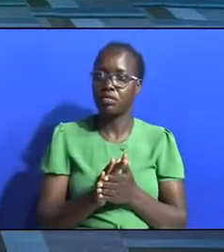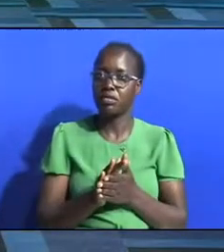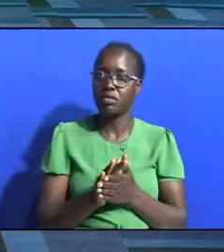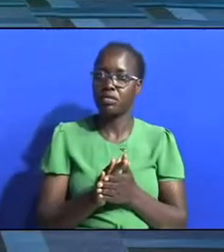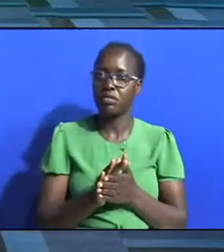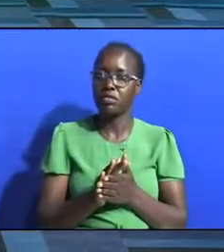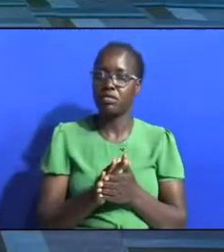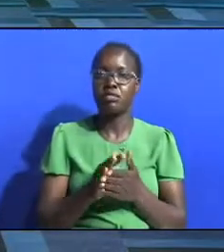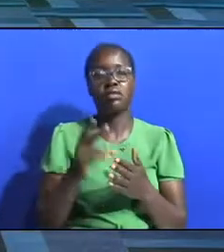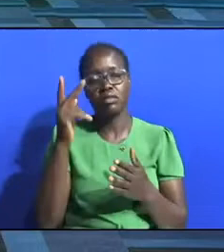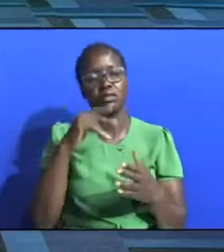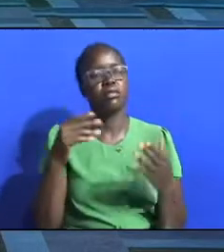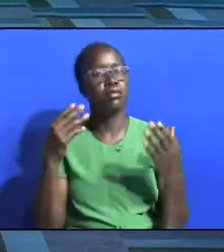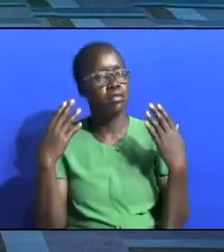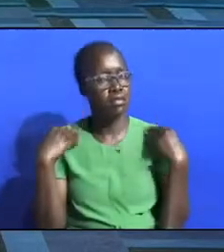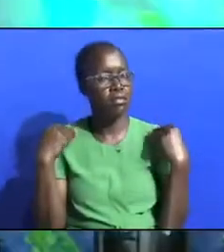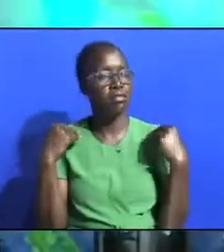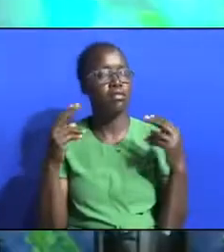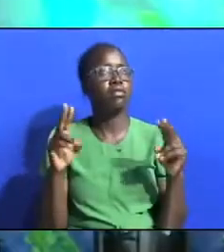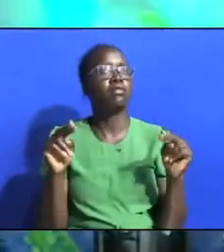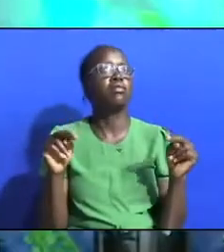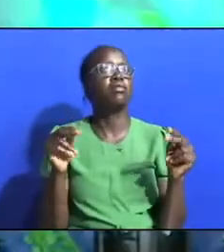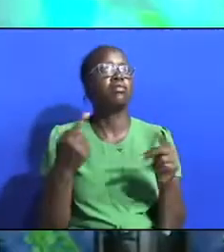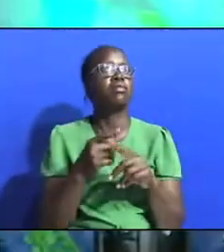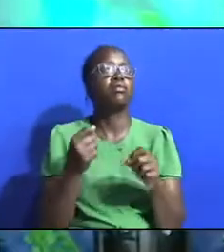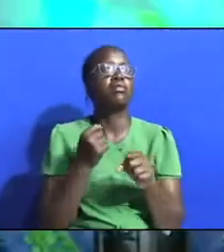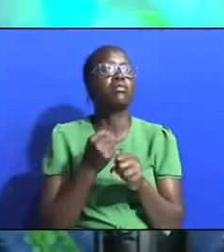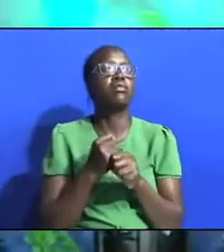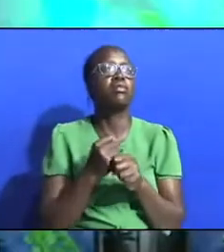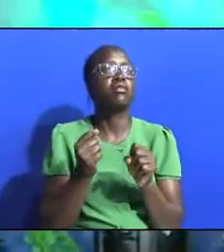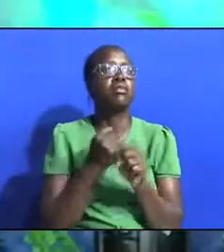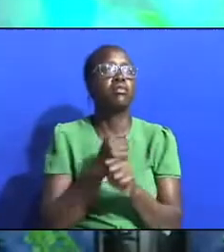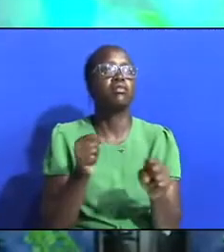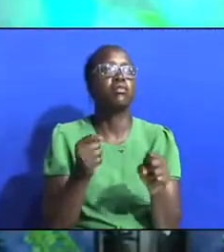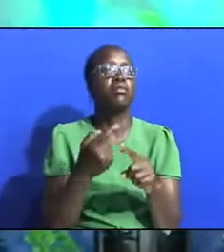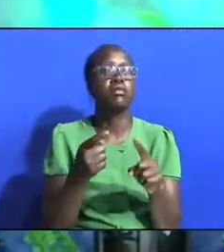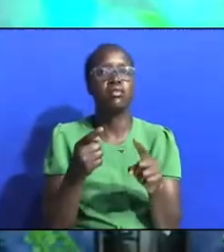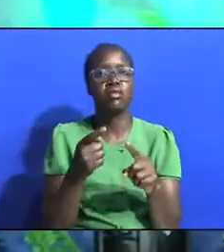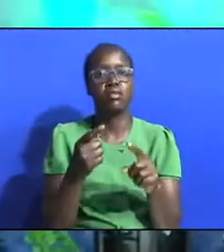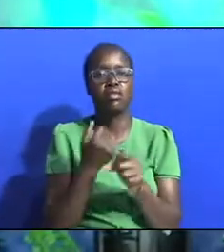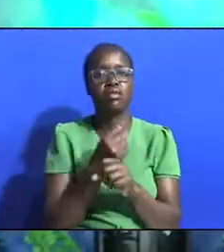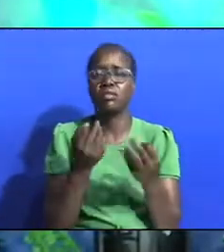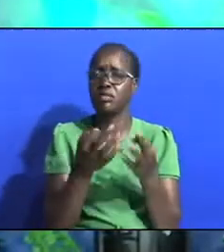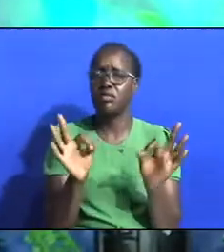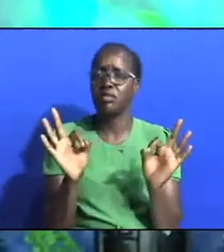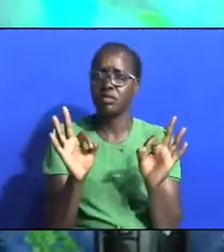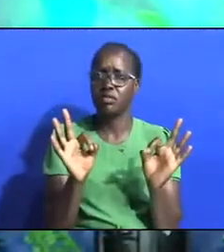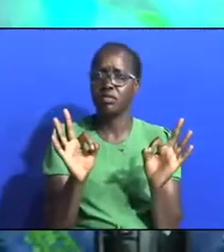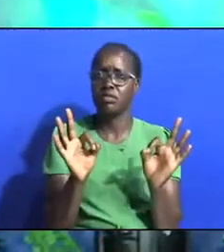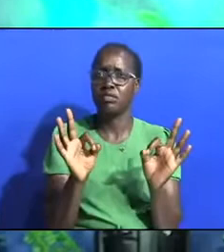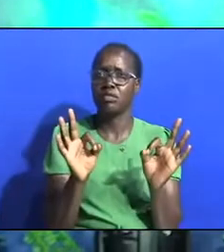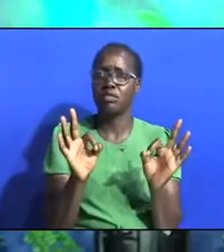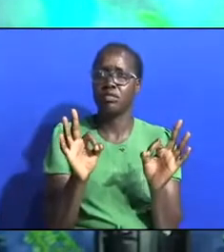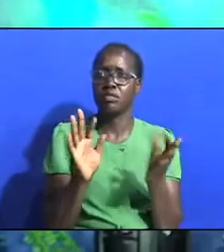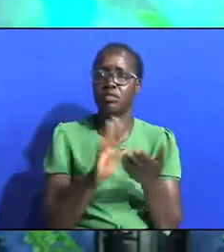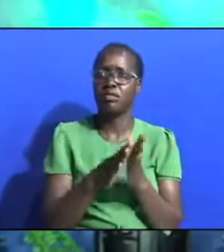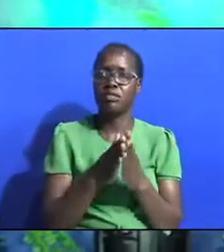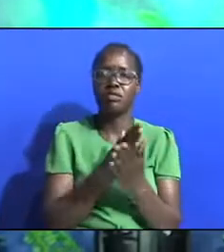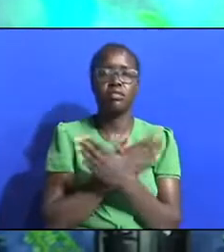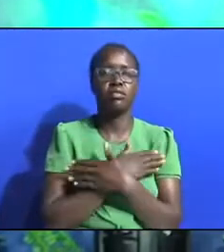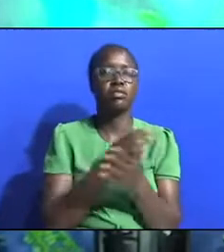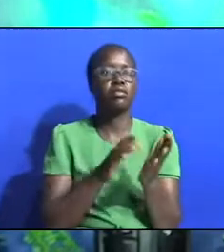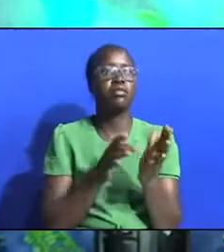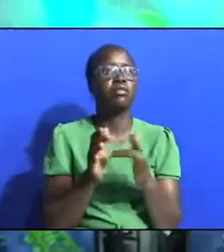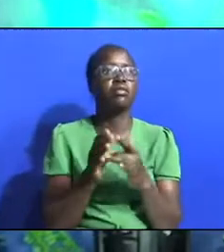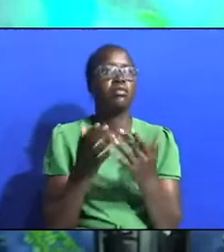physical exercise. We are to work out our salvation. But I thought salvation is free. That when we become the friend of